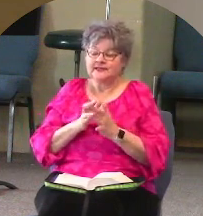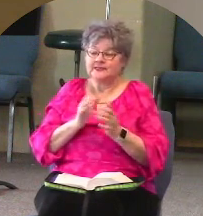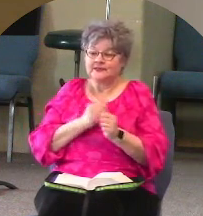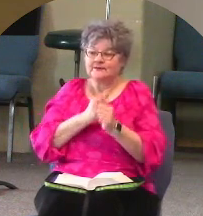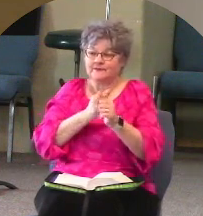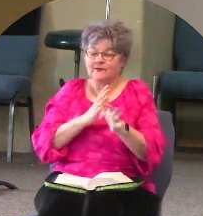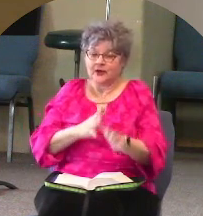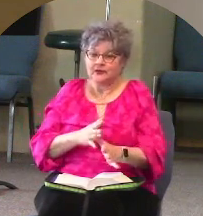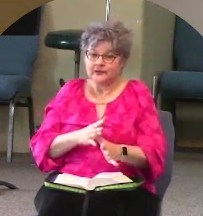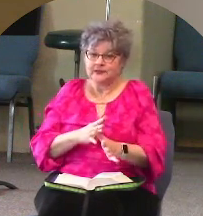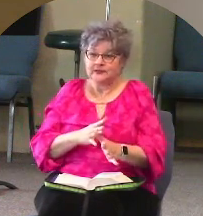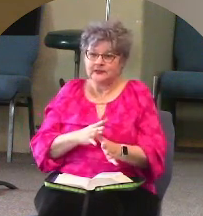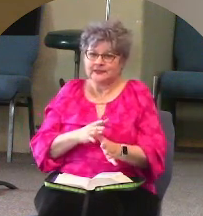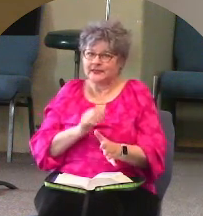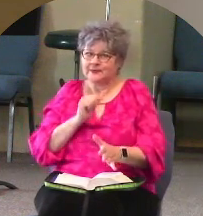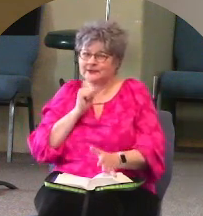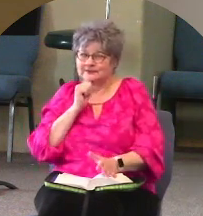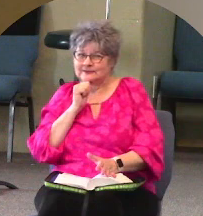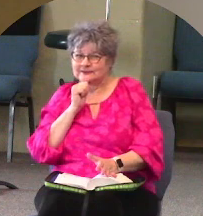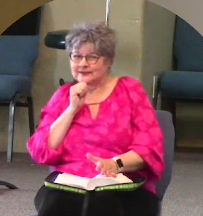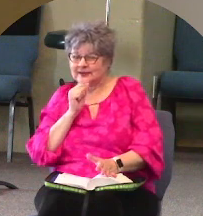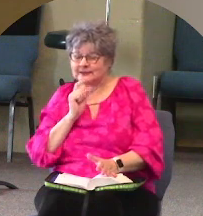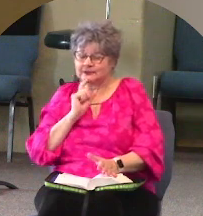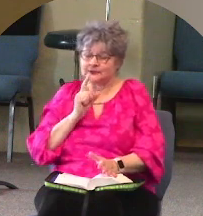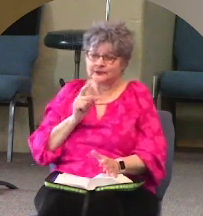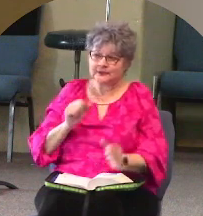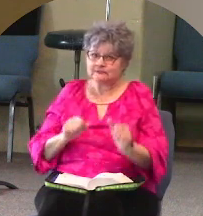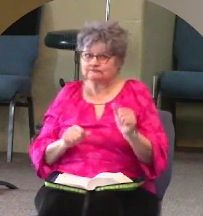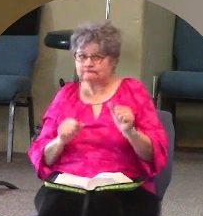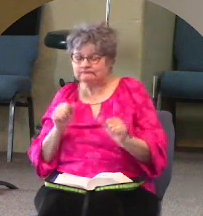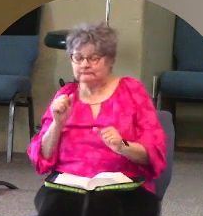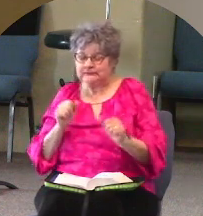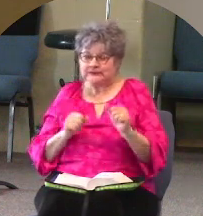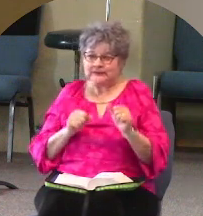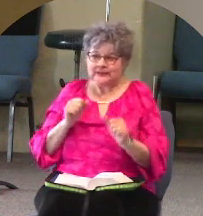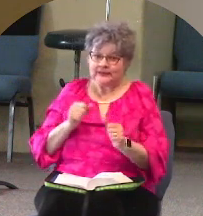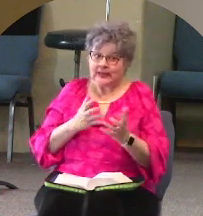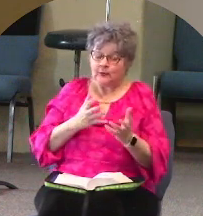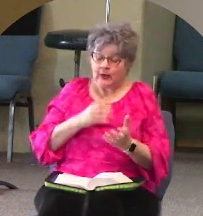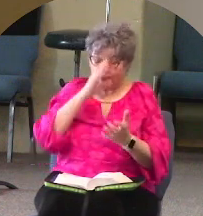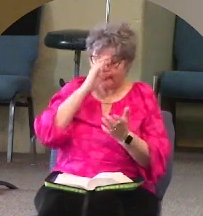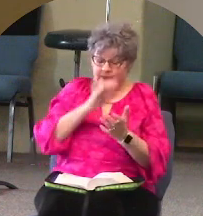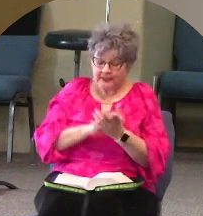believe, but they were unsure that what they were believing